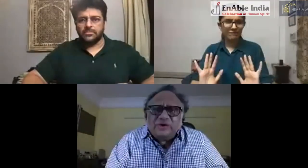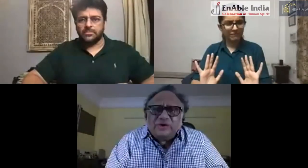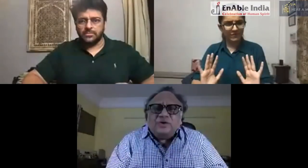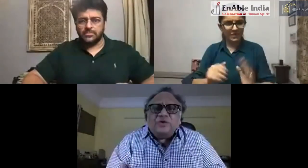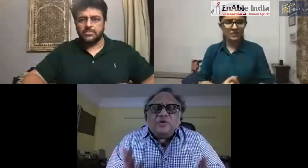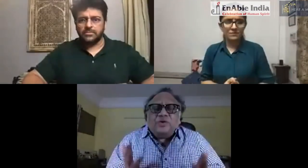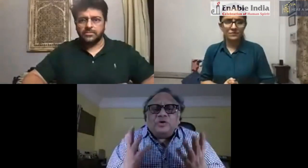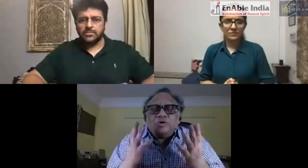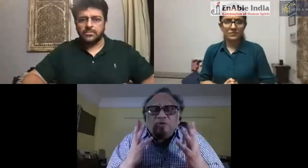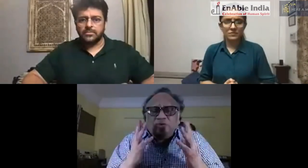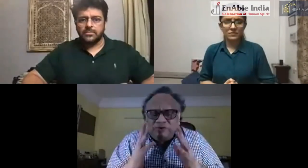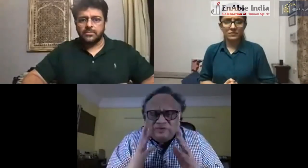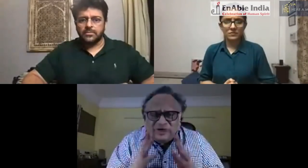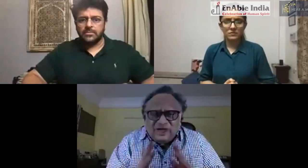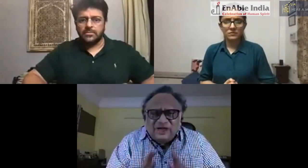Now,